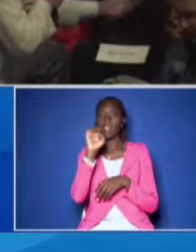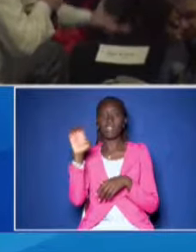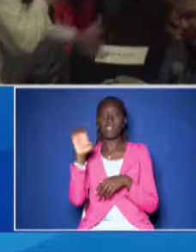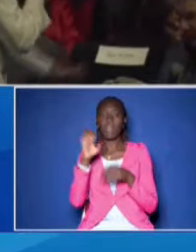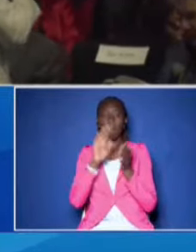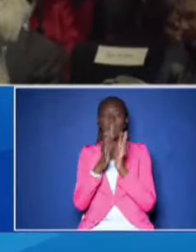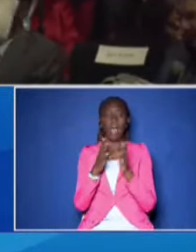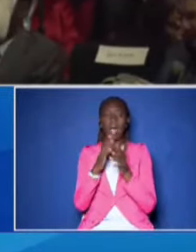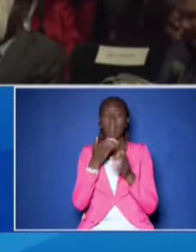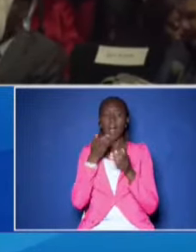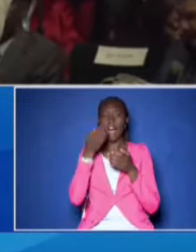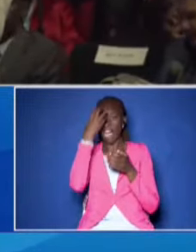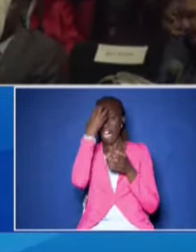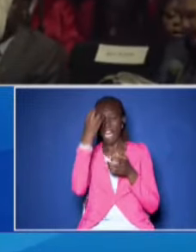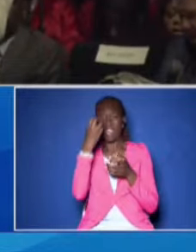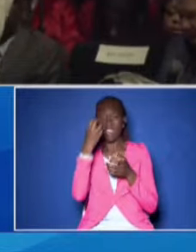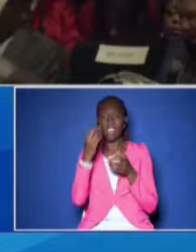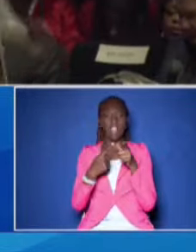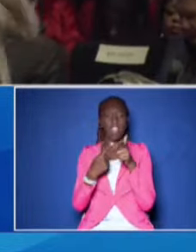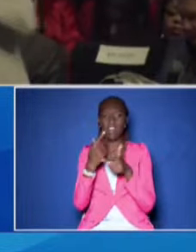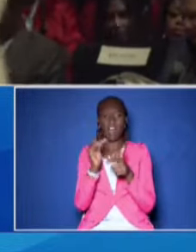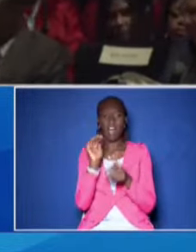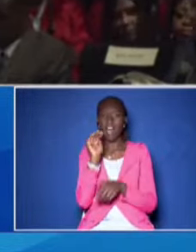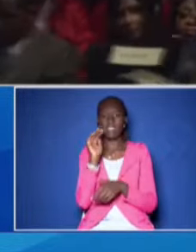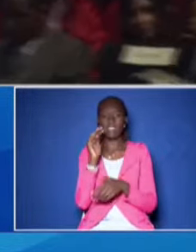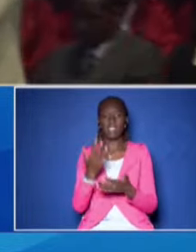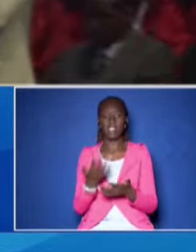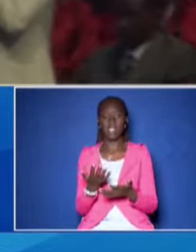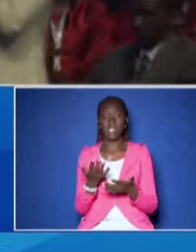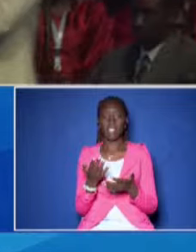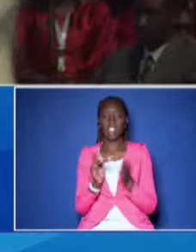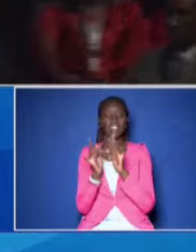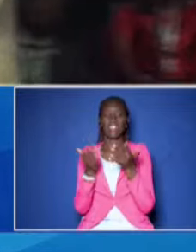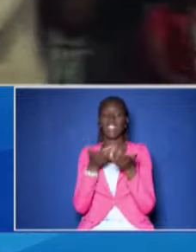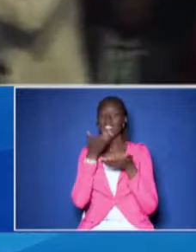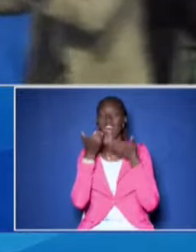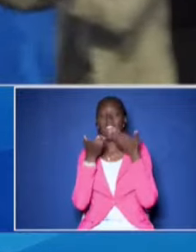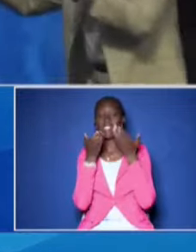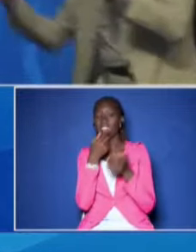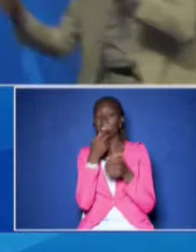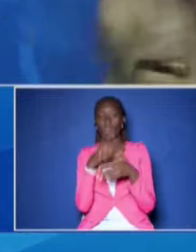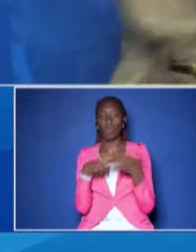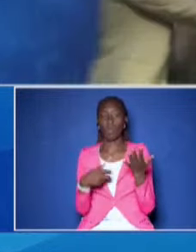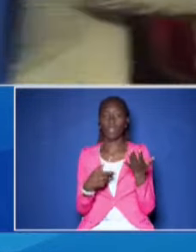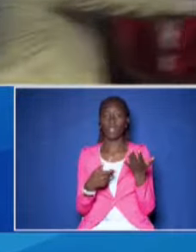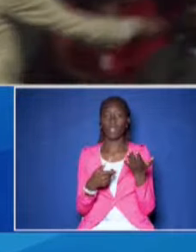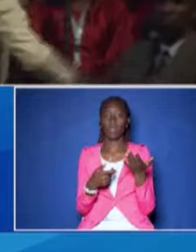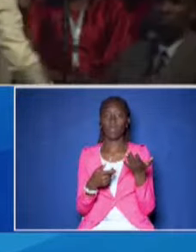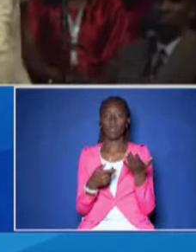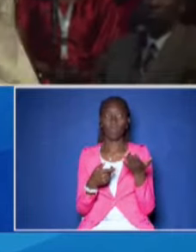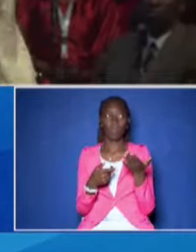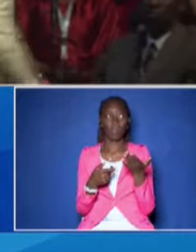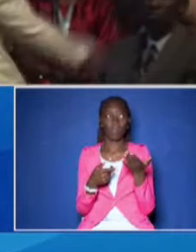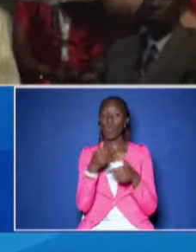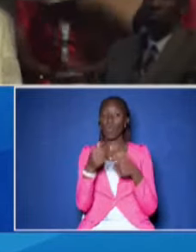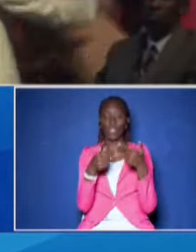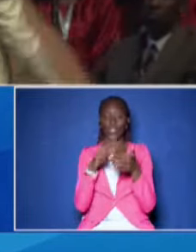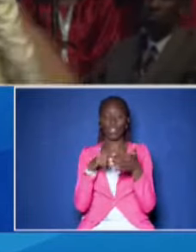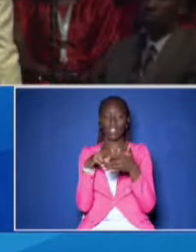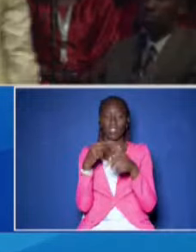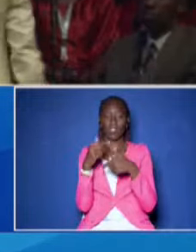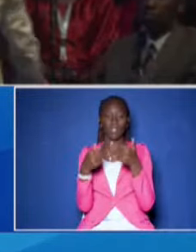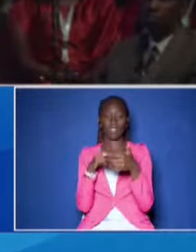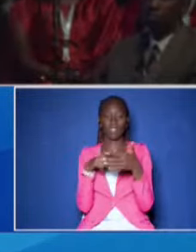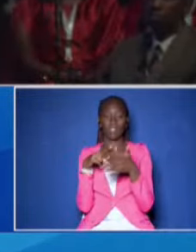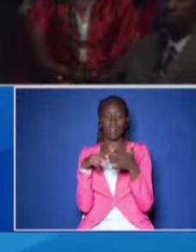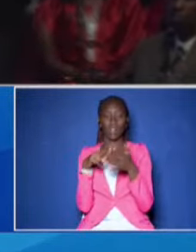is his reply you try brother but I don't think you'll succeed it's okay go go go let's